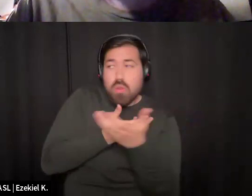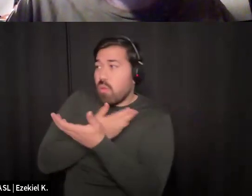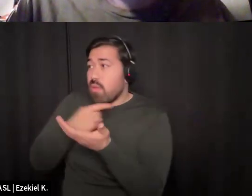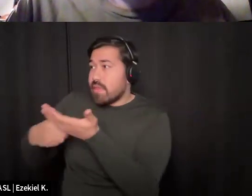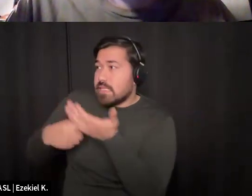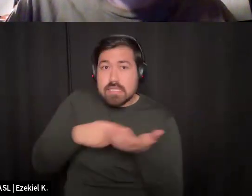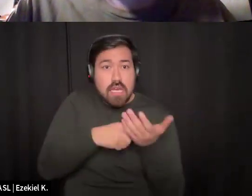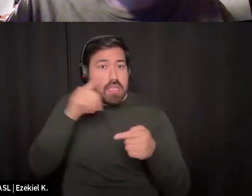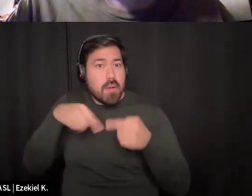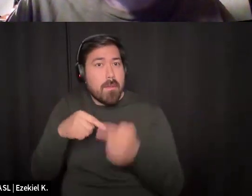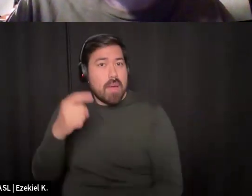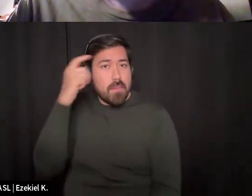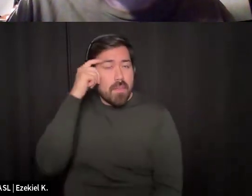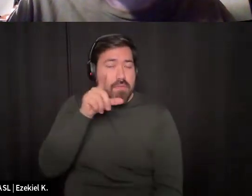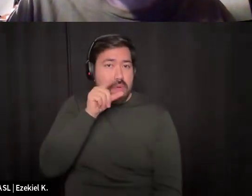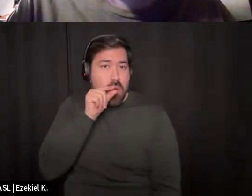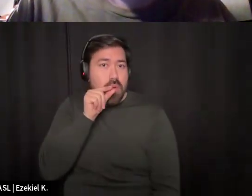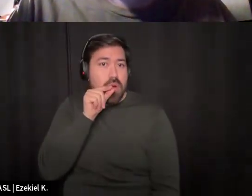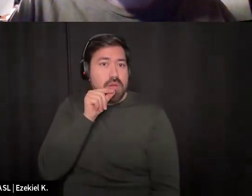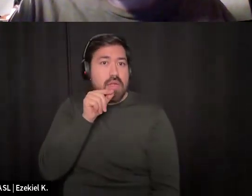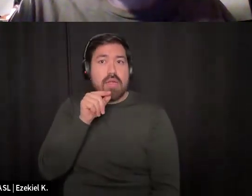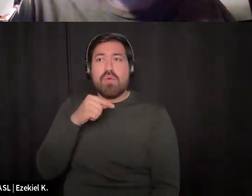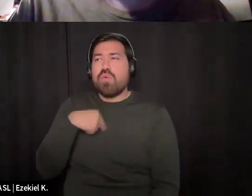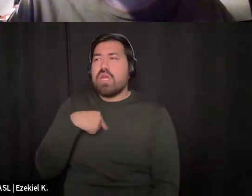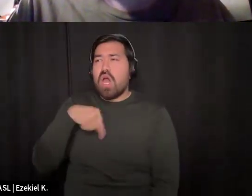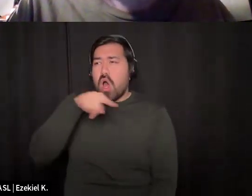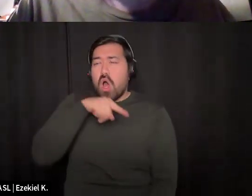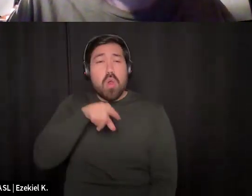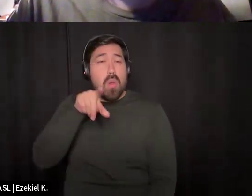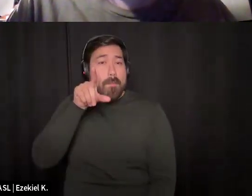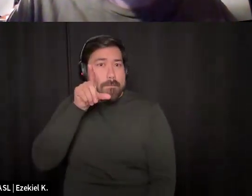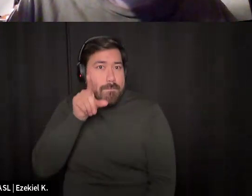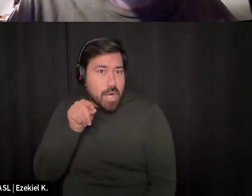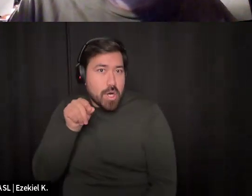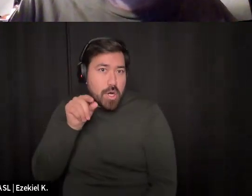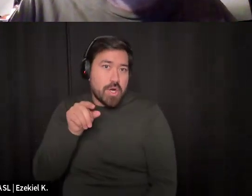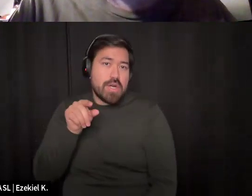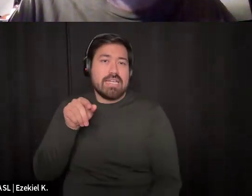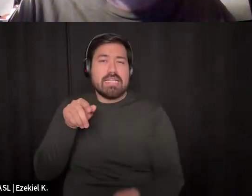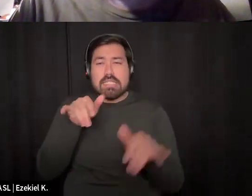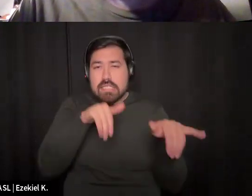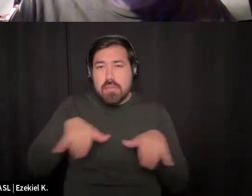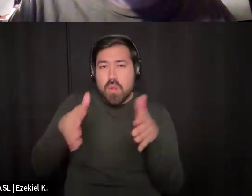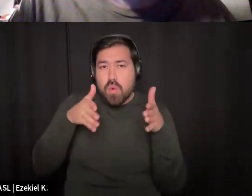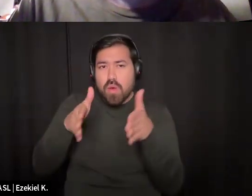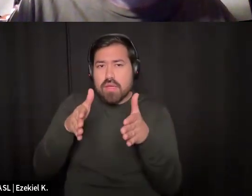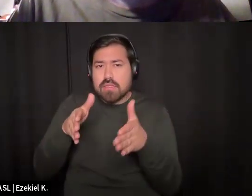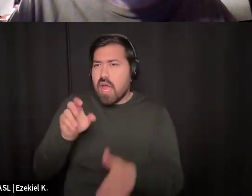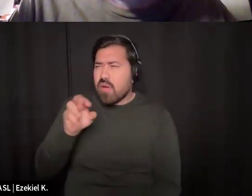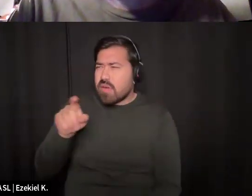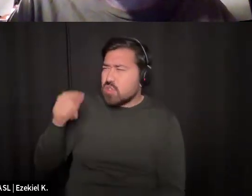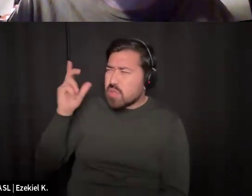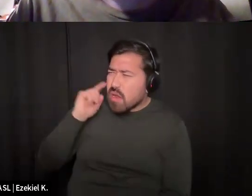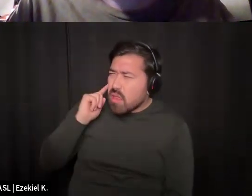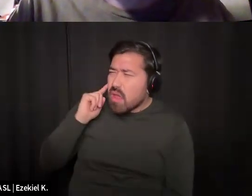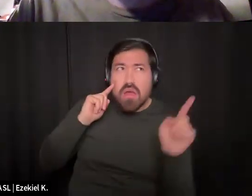but also I think we bird in very similar ways. Like we would be talking and then instantly Eric would be like, wait, did you hear that? What